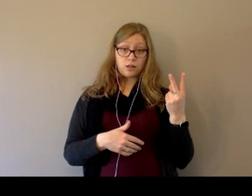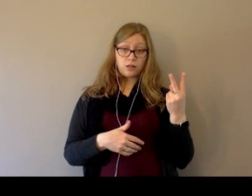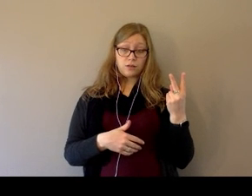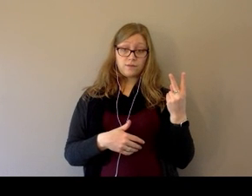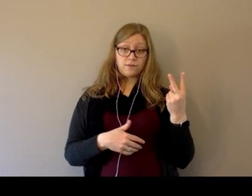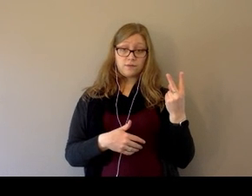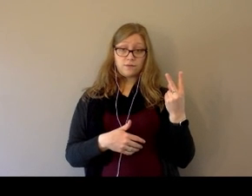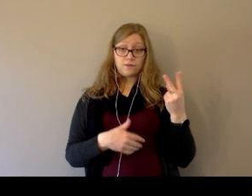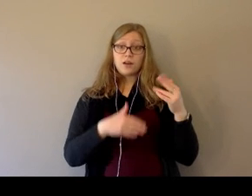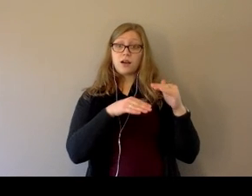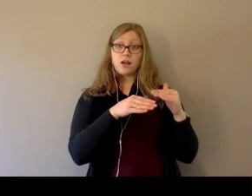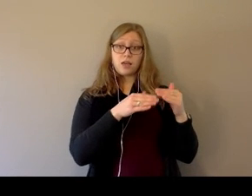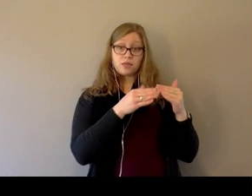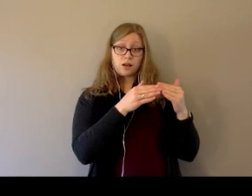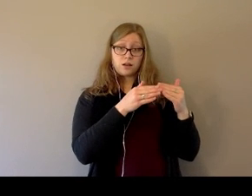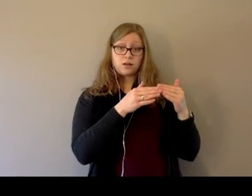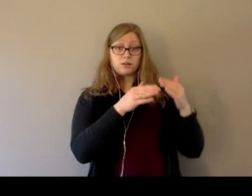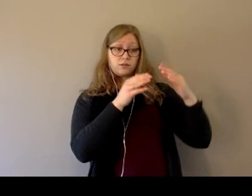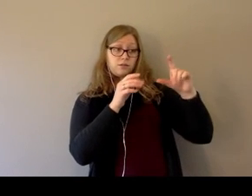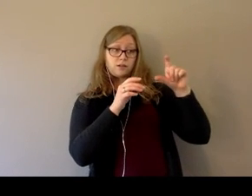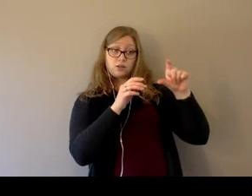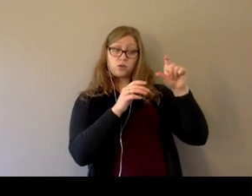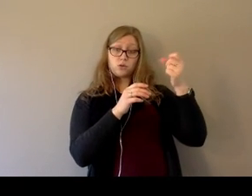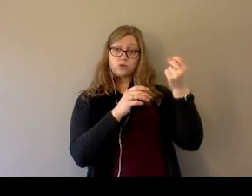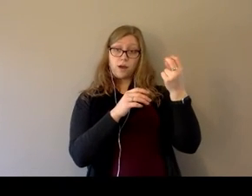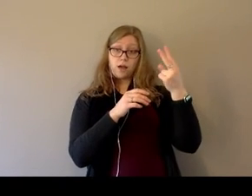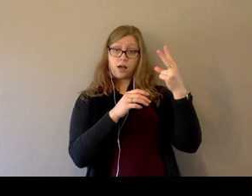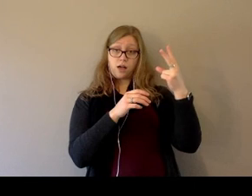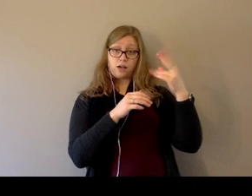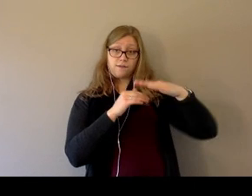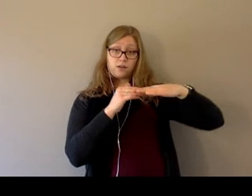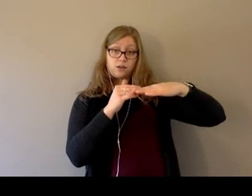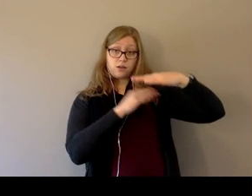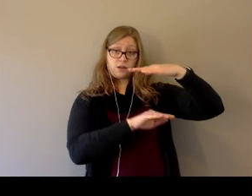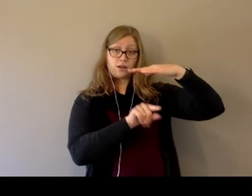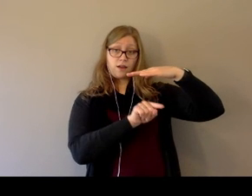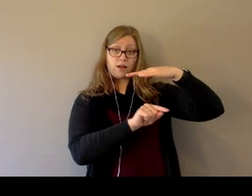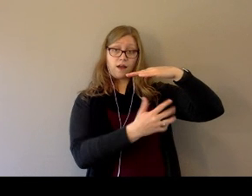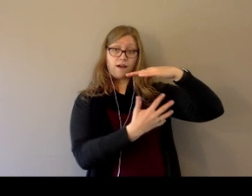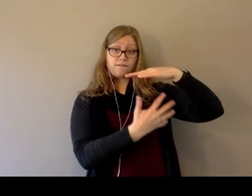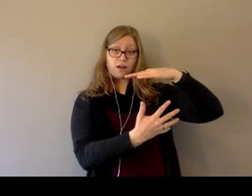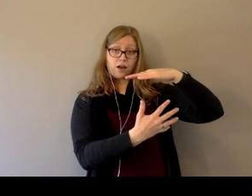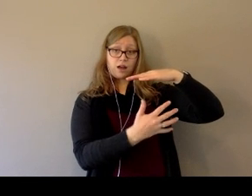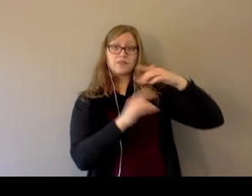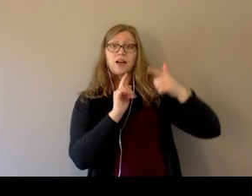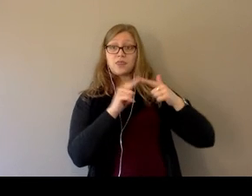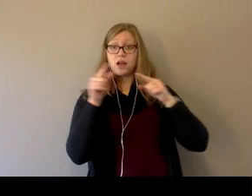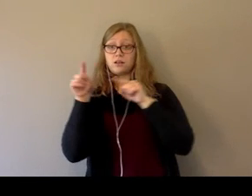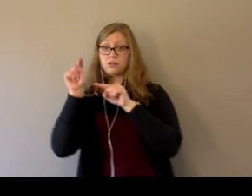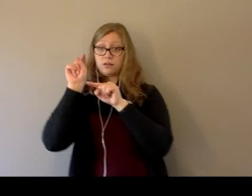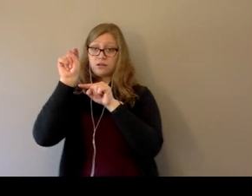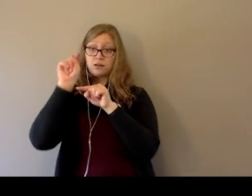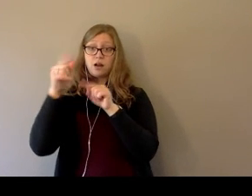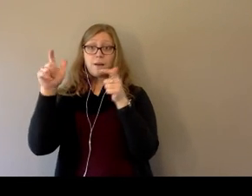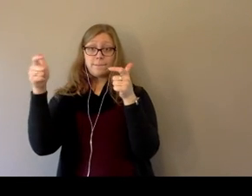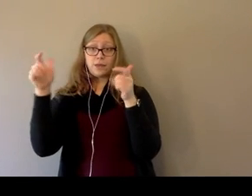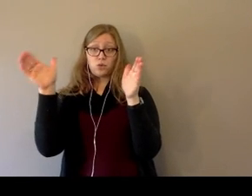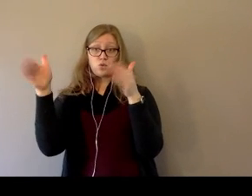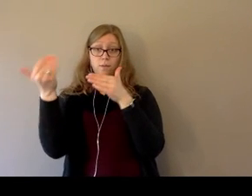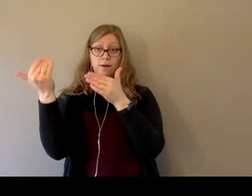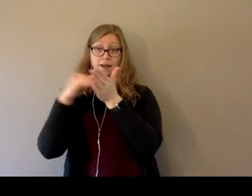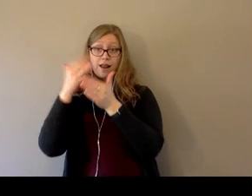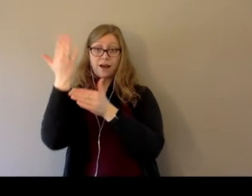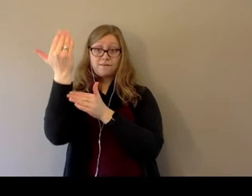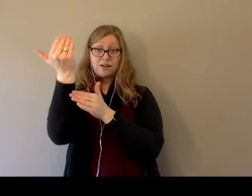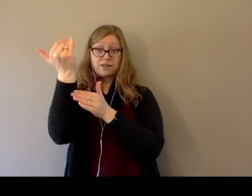drawing is 5. And that's going to be equal to, I have to start with the larger room again, 15, and then